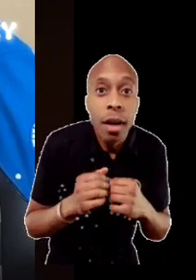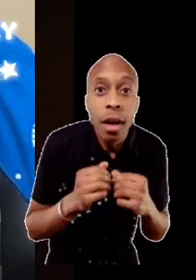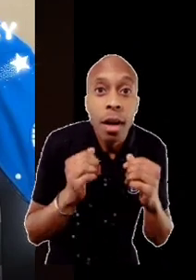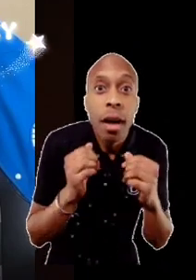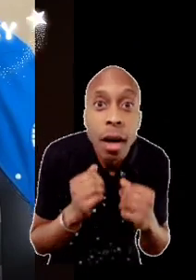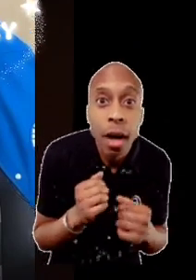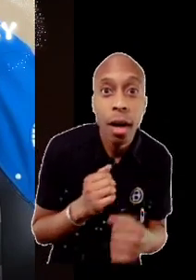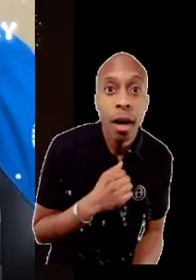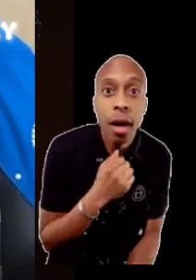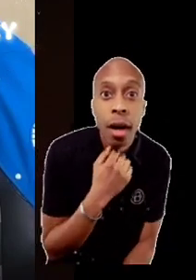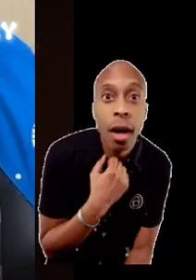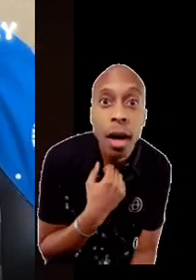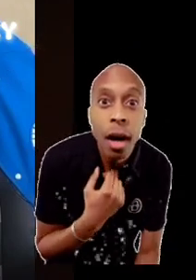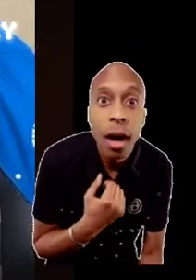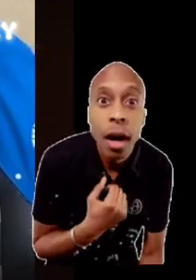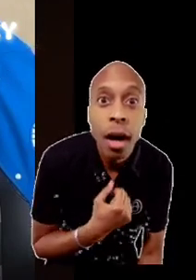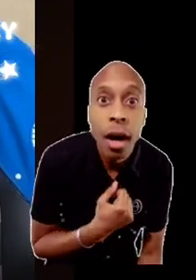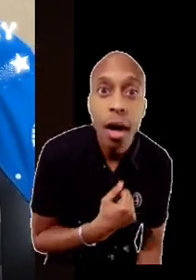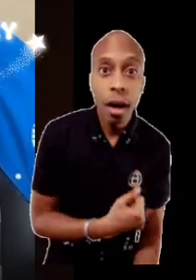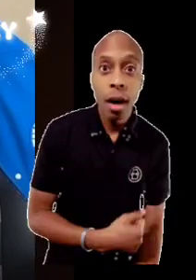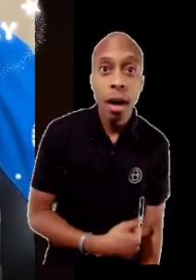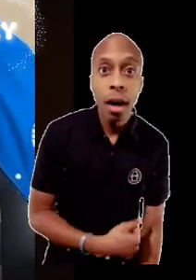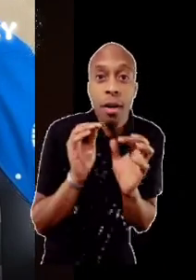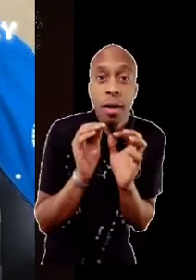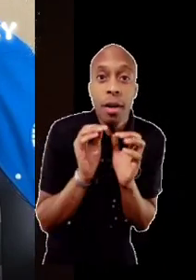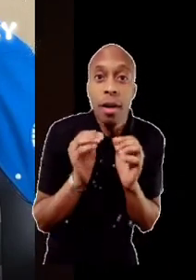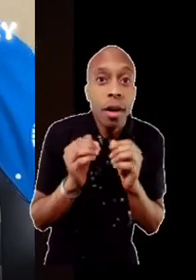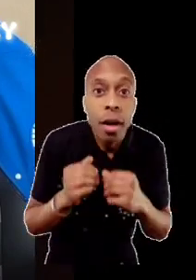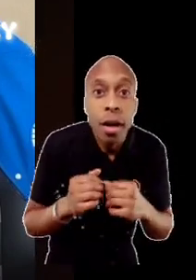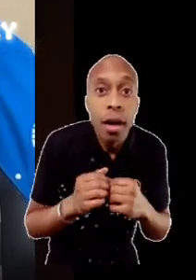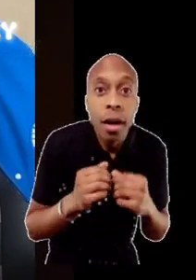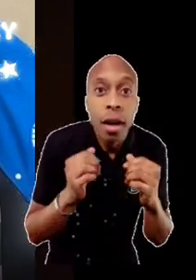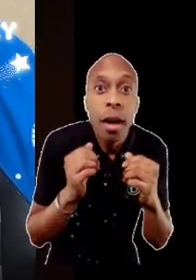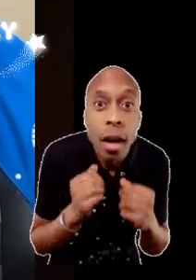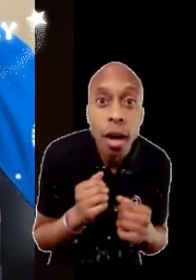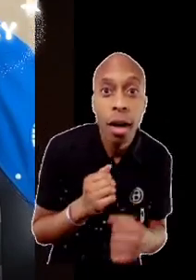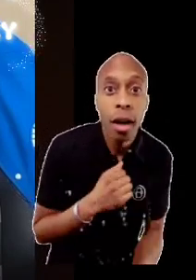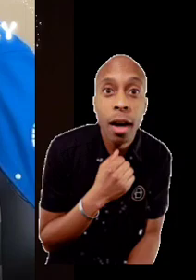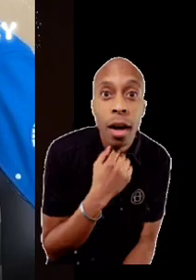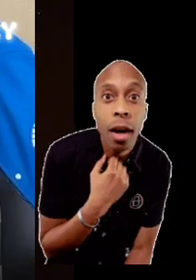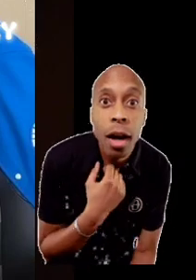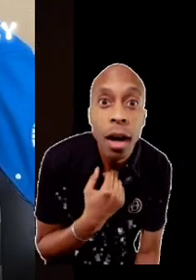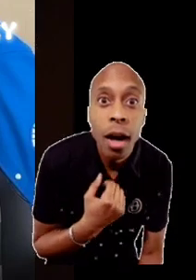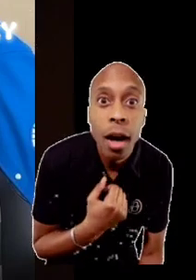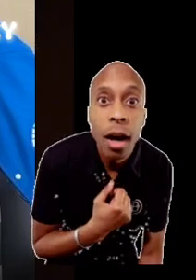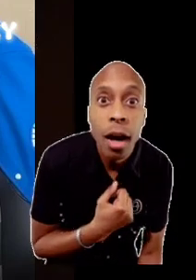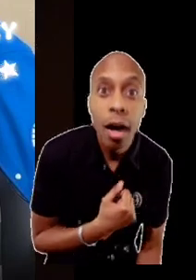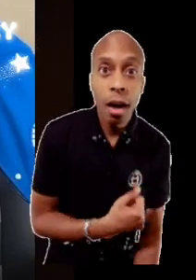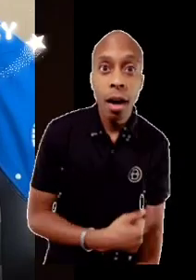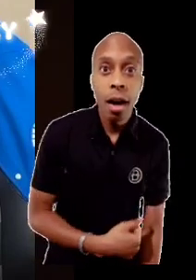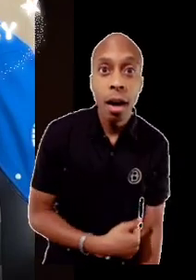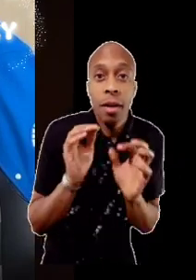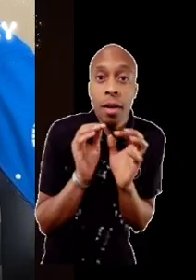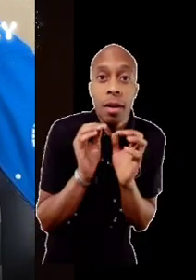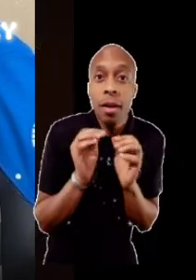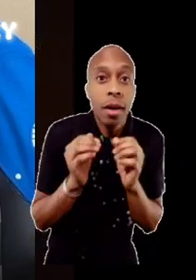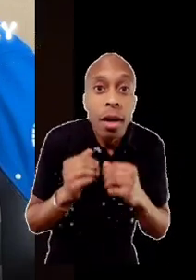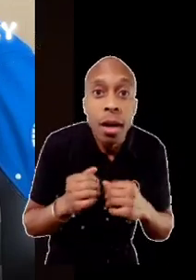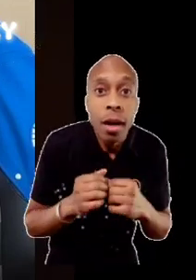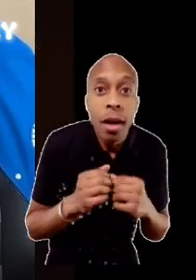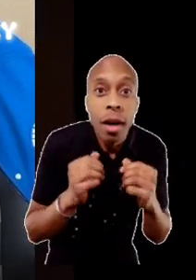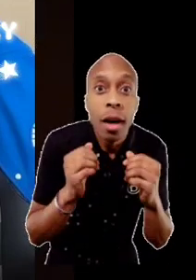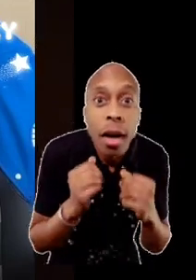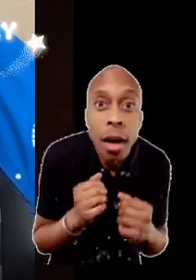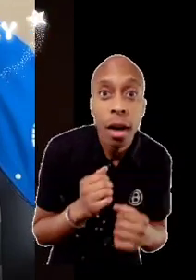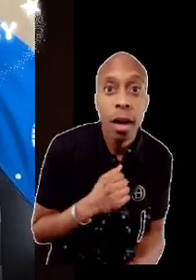I don't see how I treat the people them. We are so. The first mistake what one woman make, I don't